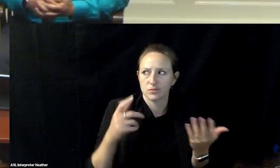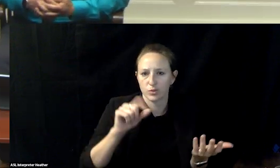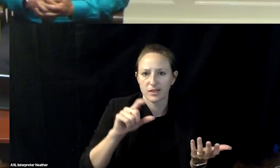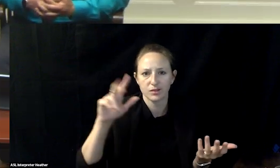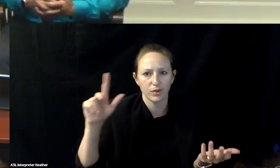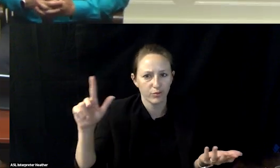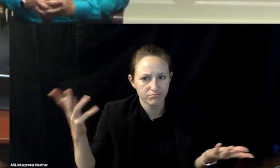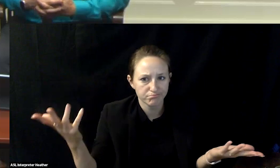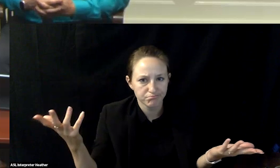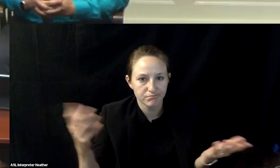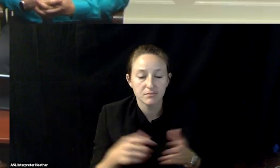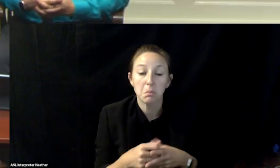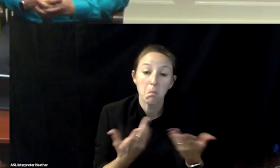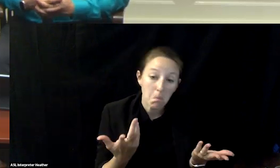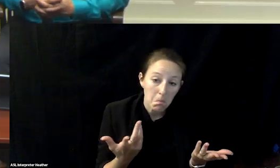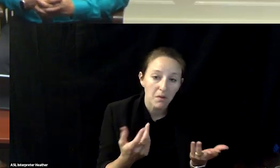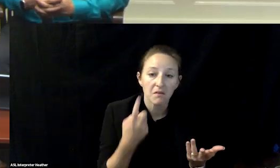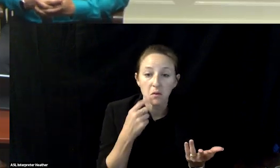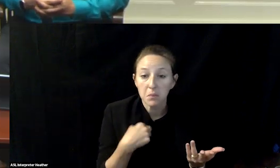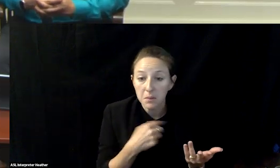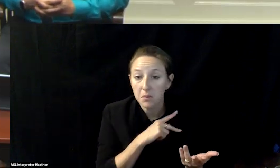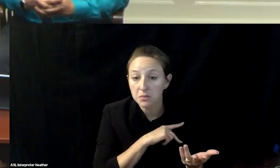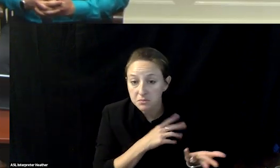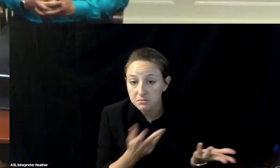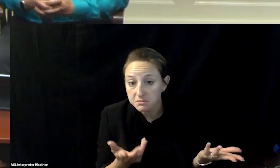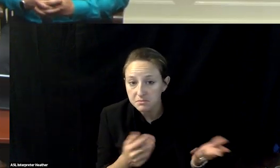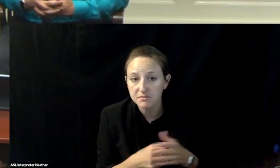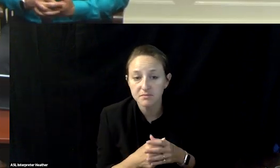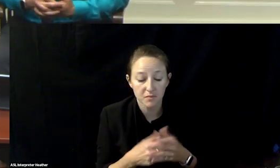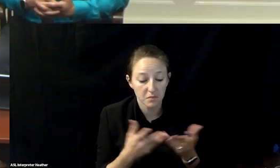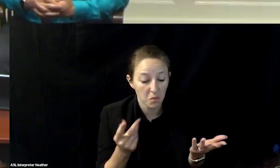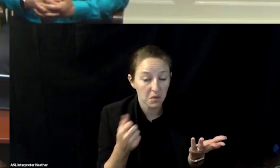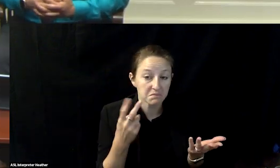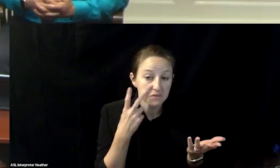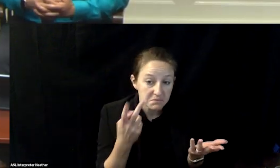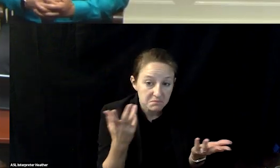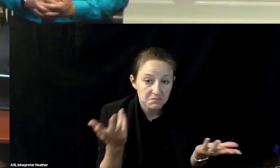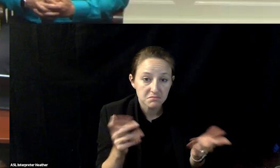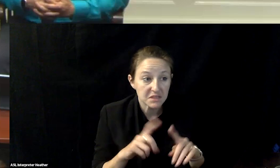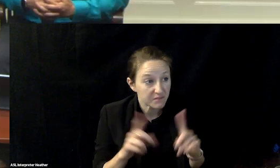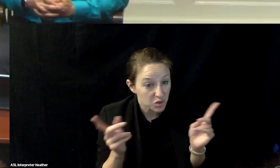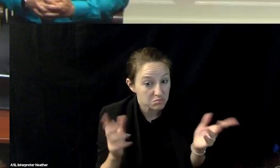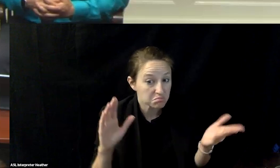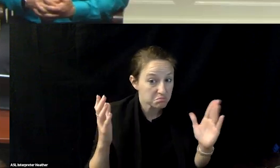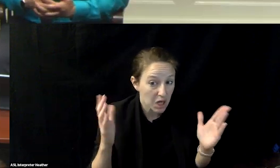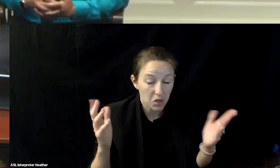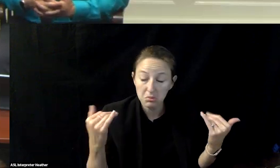2023? I think for me personally, what I've seen different is there